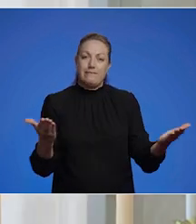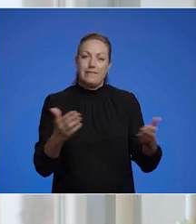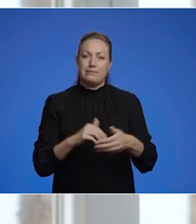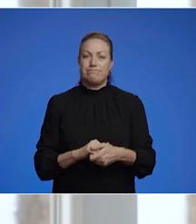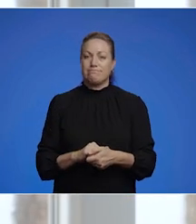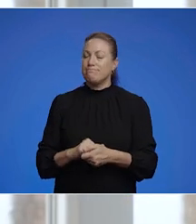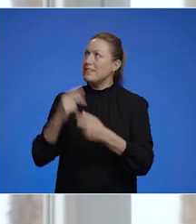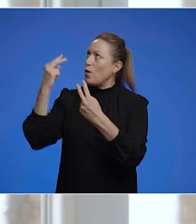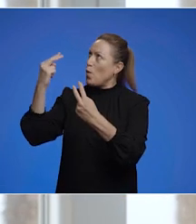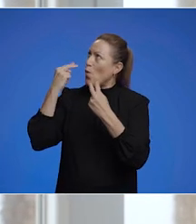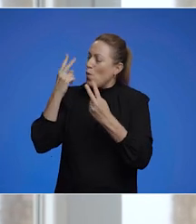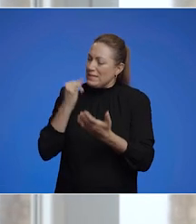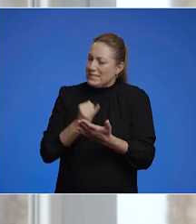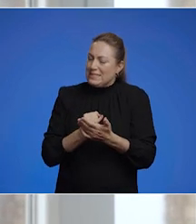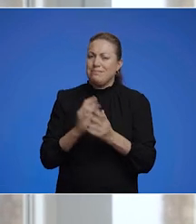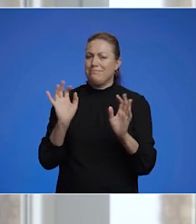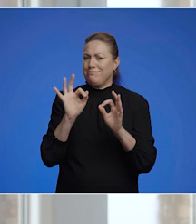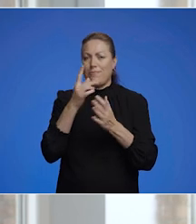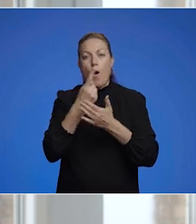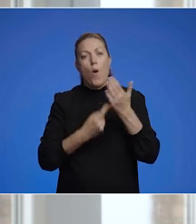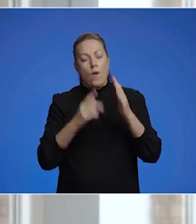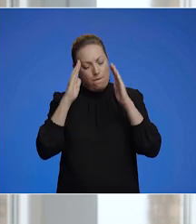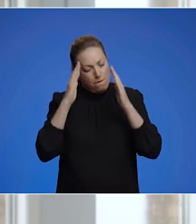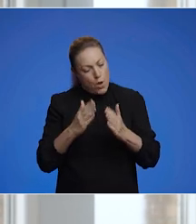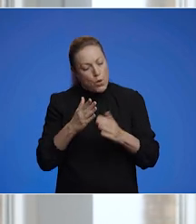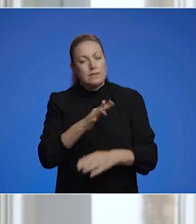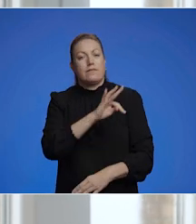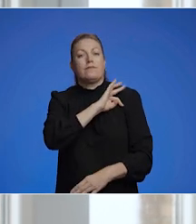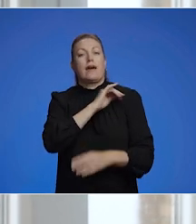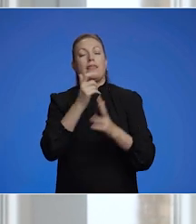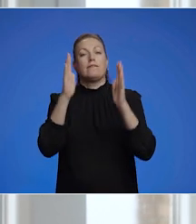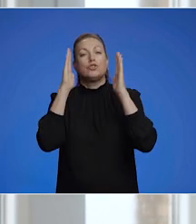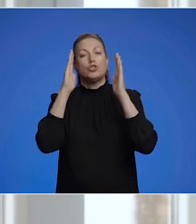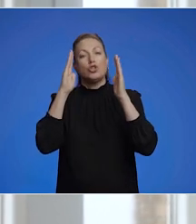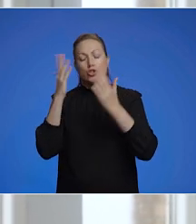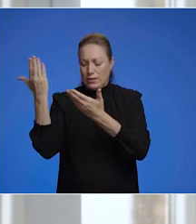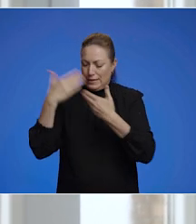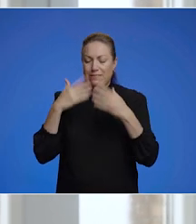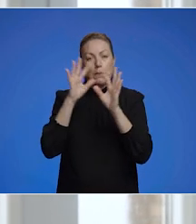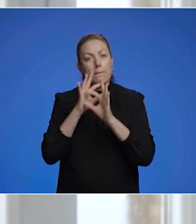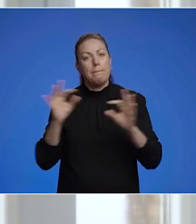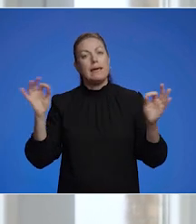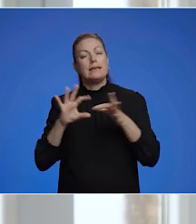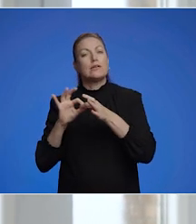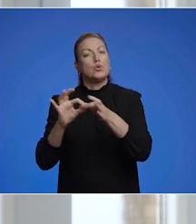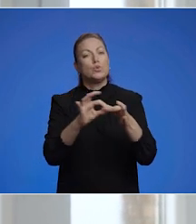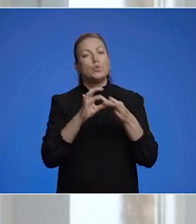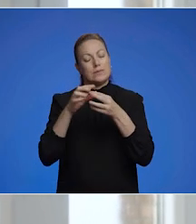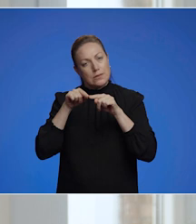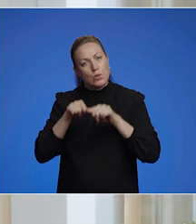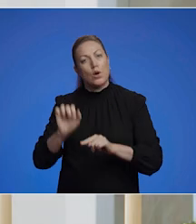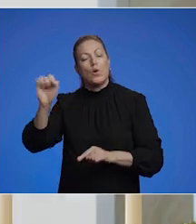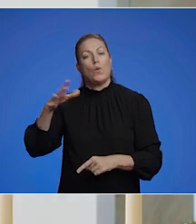you, look not on our sins, but on the faith of your Church, and graciously grant her peace and unity in accordance with your